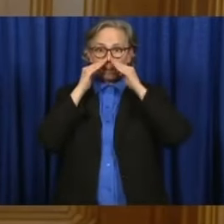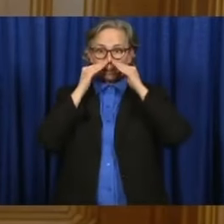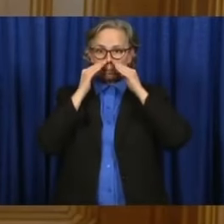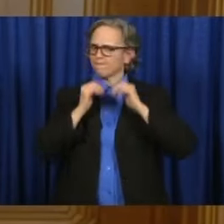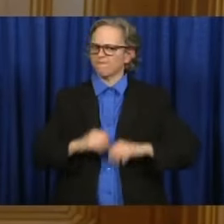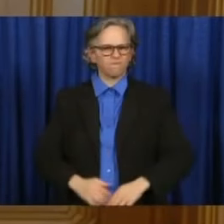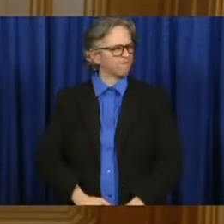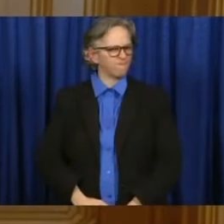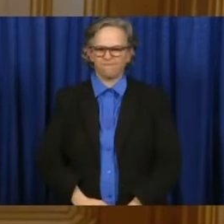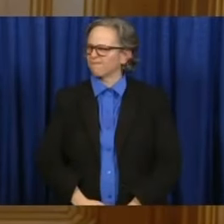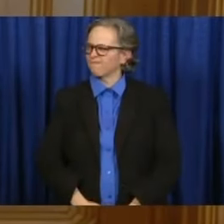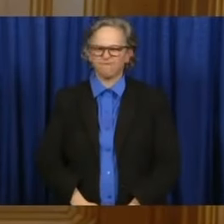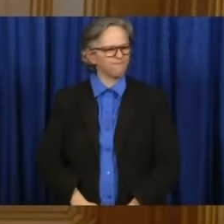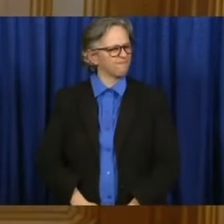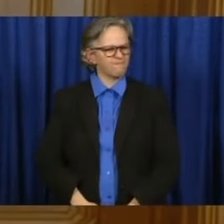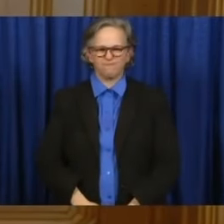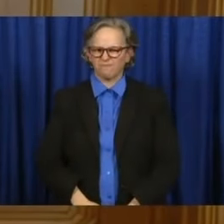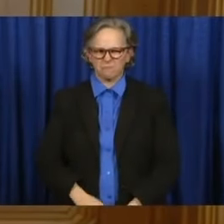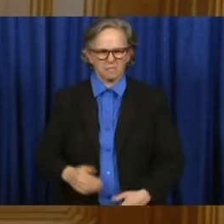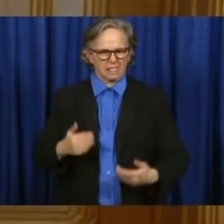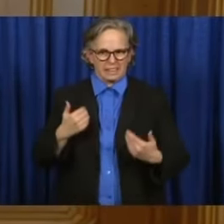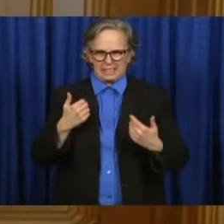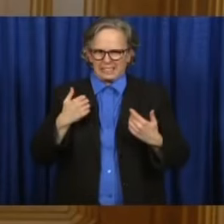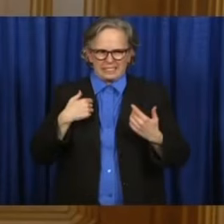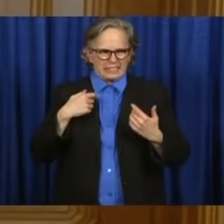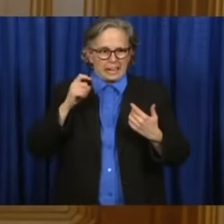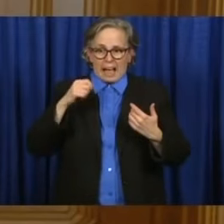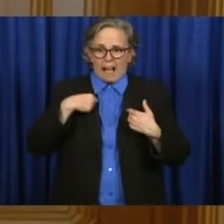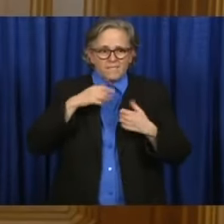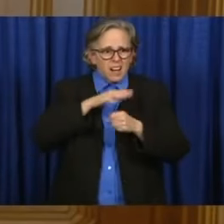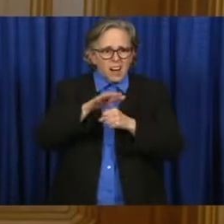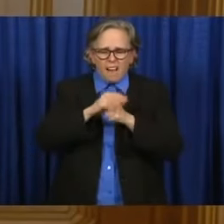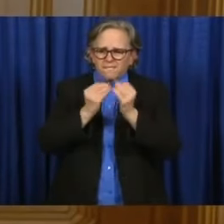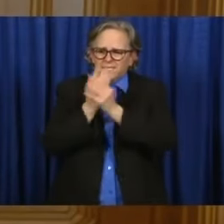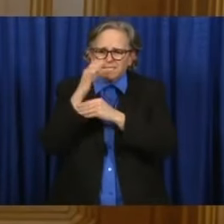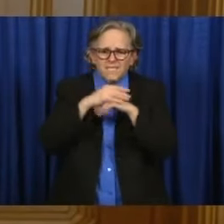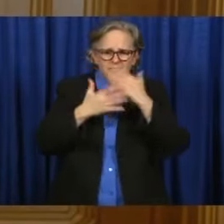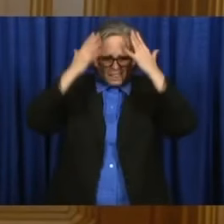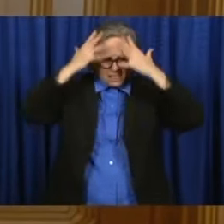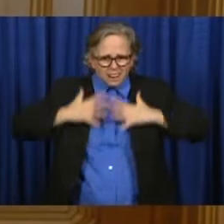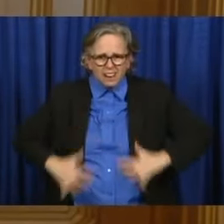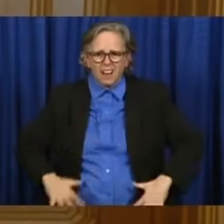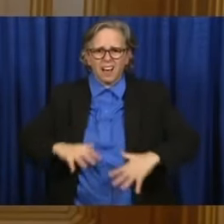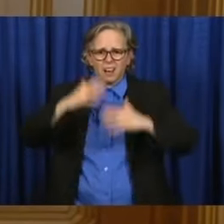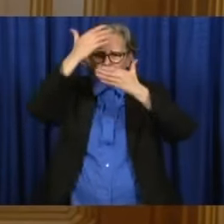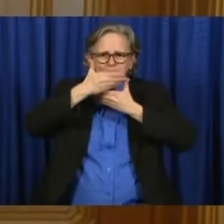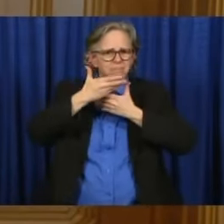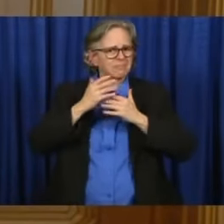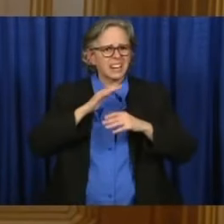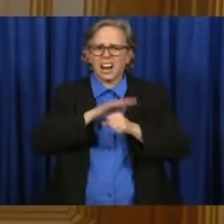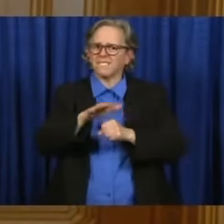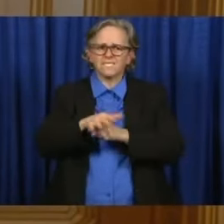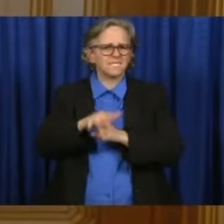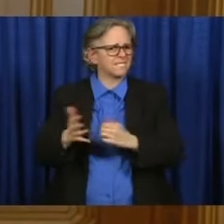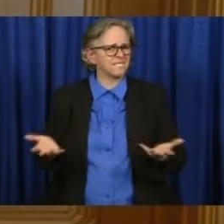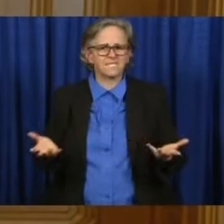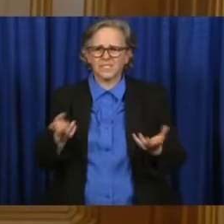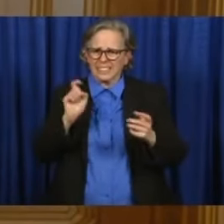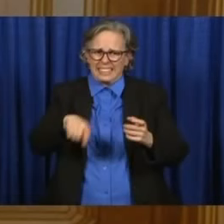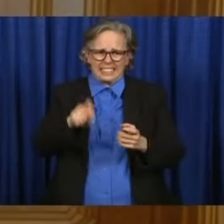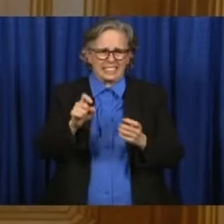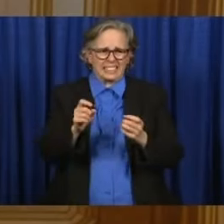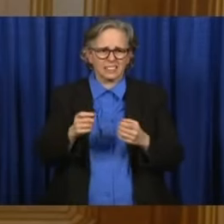have enough of the what's called personal protection equipment. But we are very